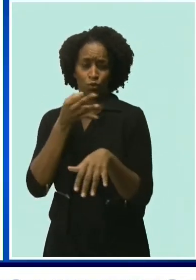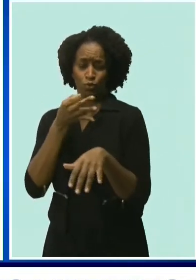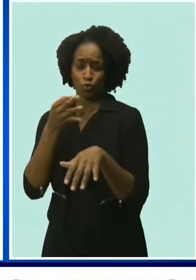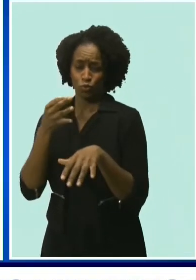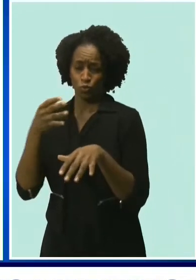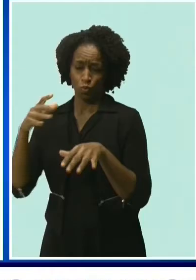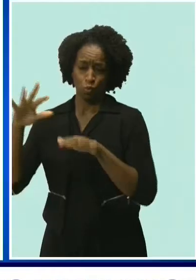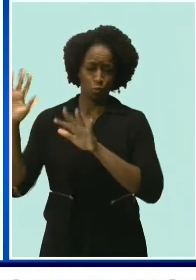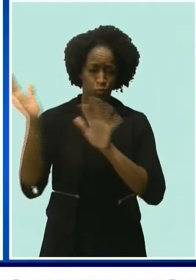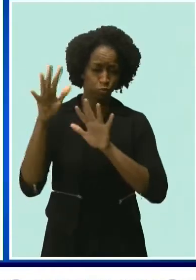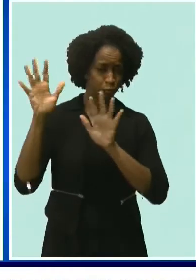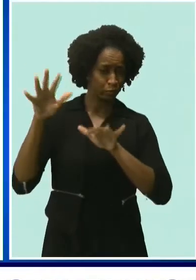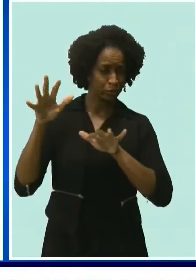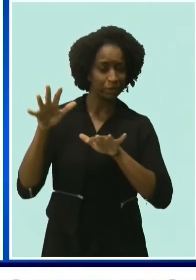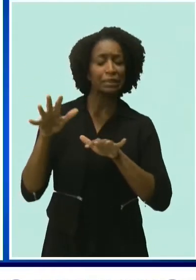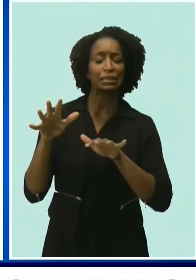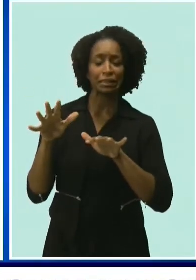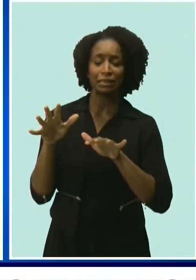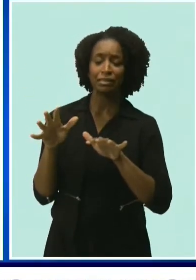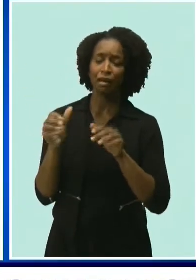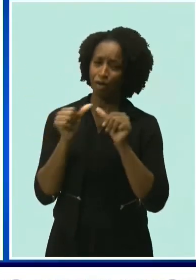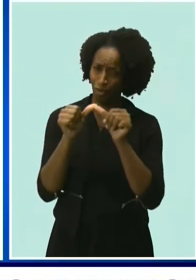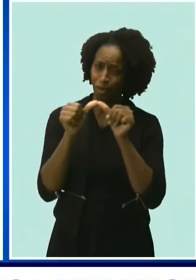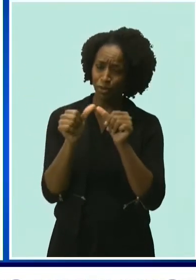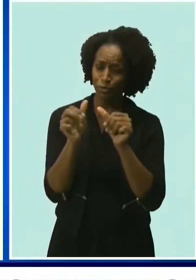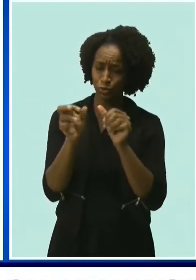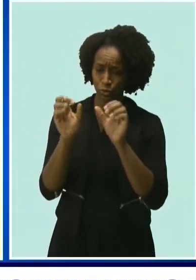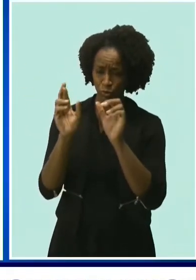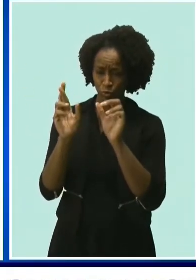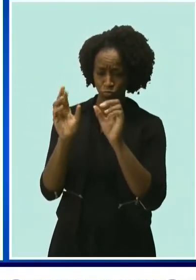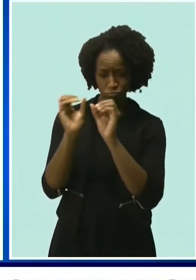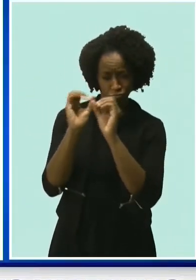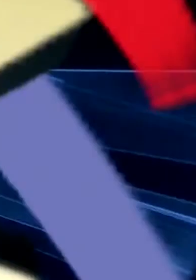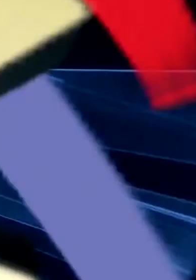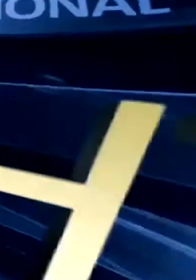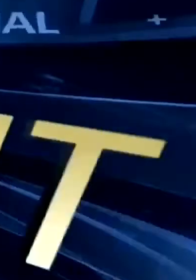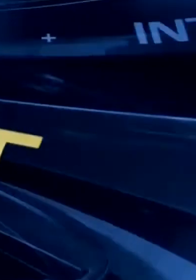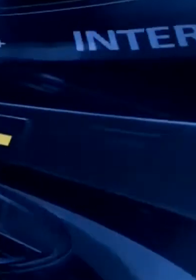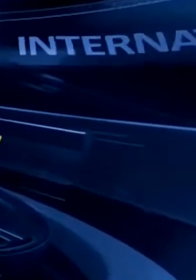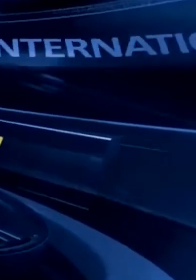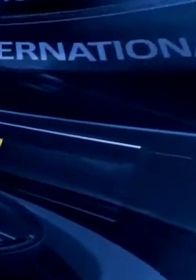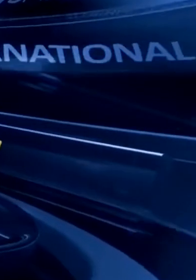to continue their strict observance of the COVID-19 protocols.